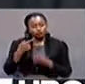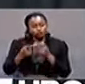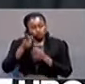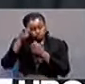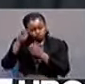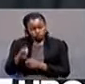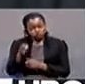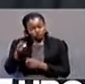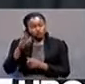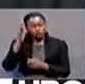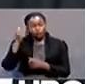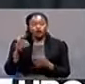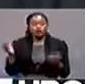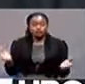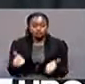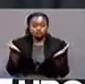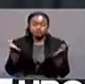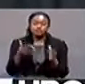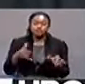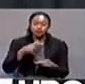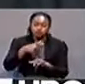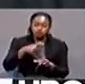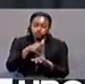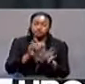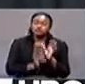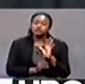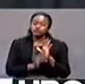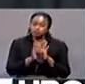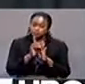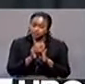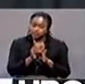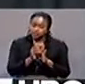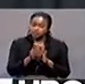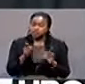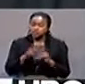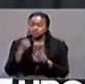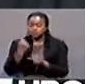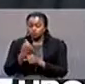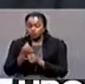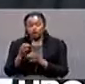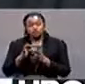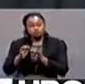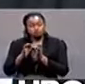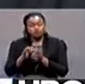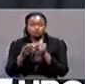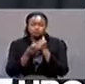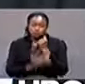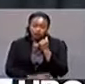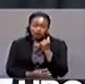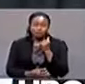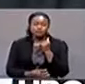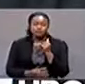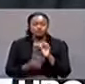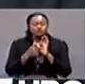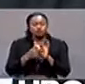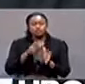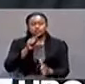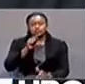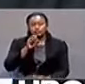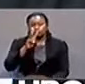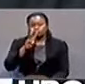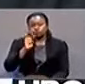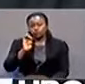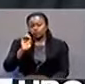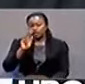him for promoting inclusive development, for working with the poor. The Twekembe Women's